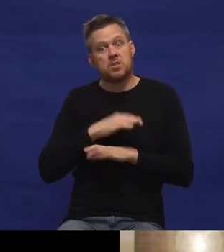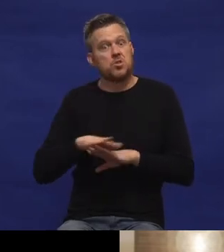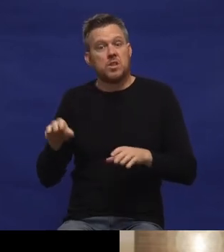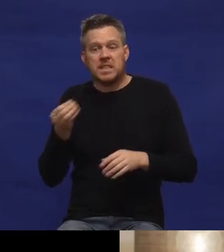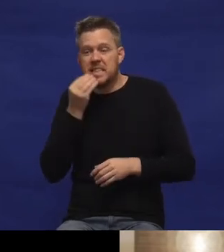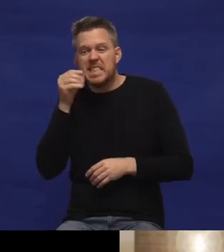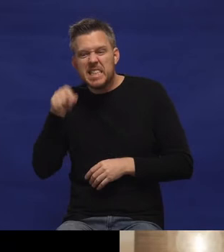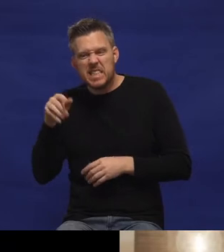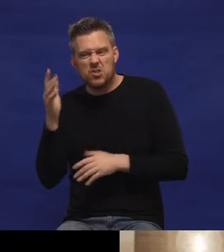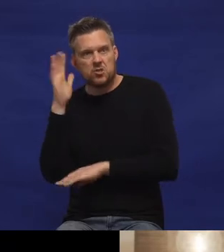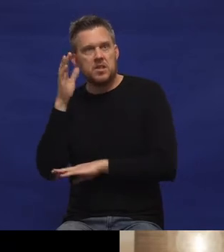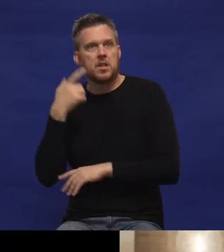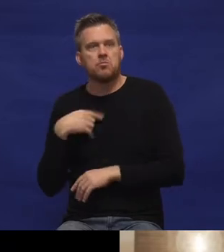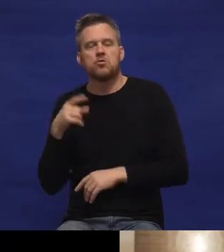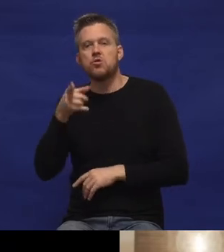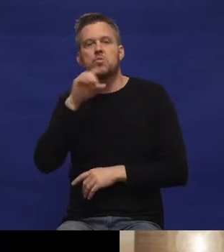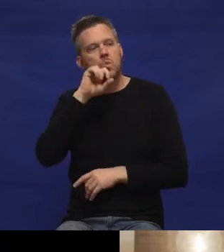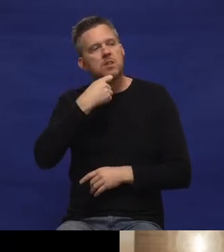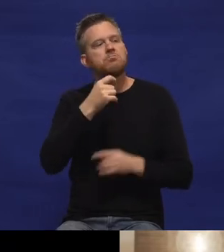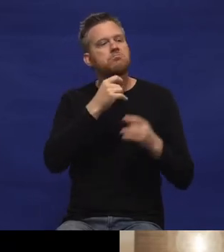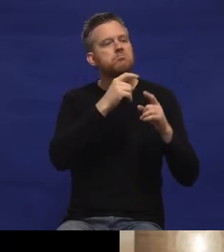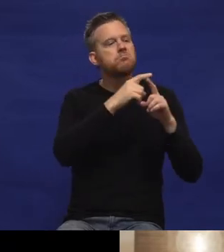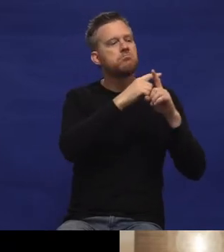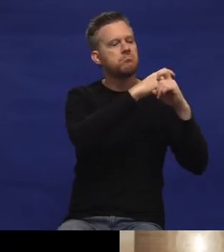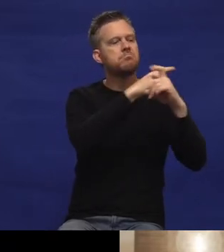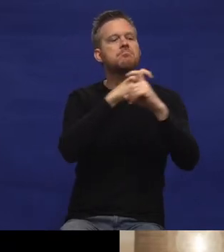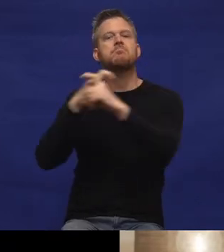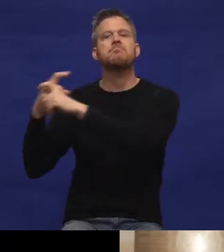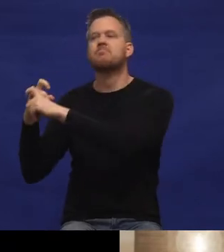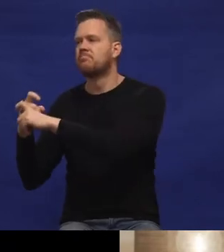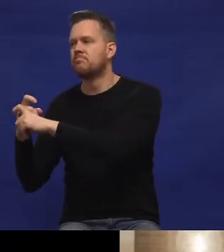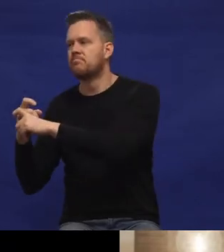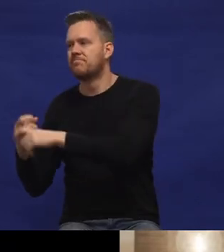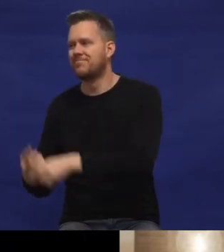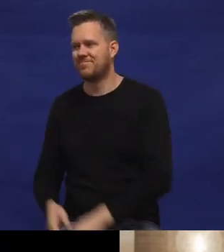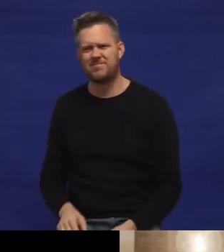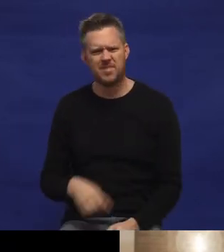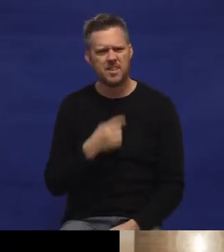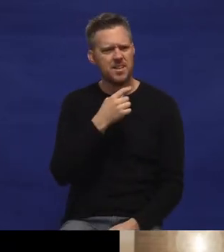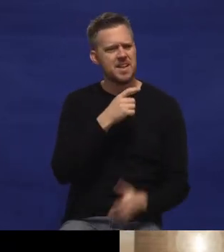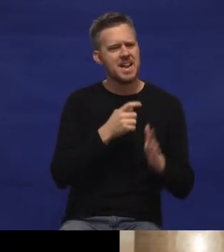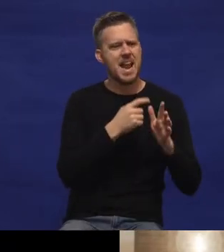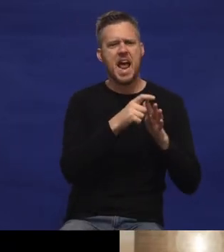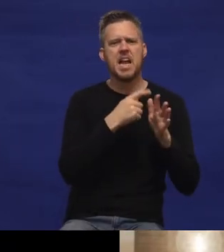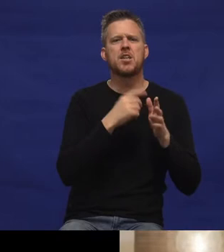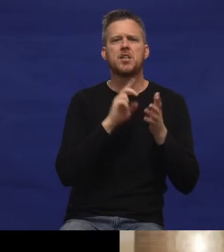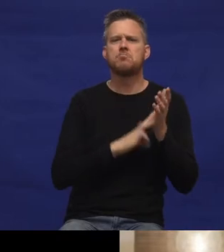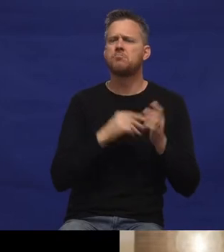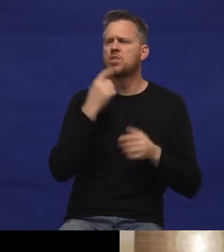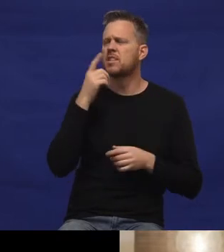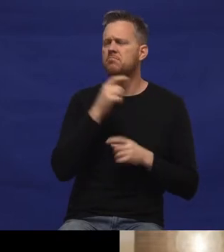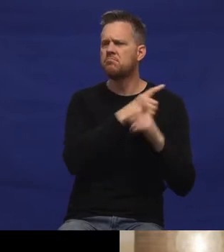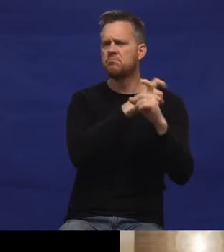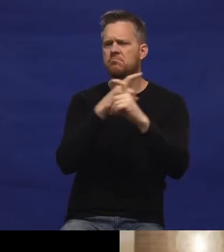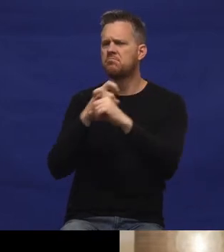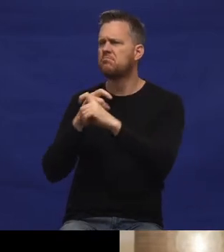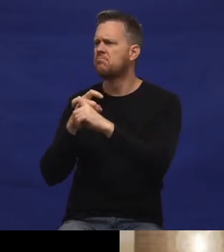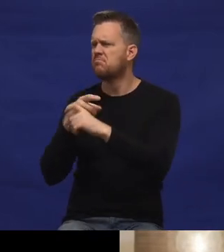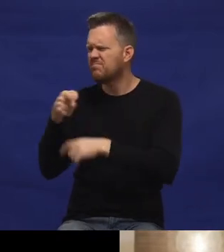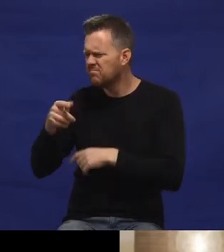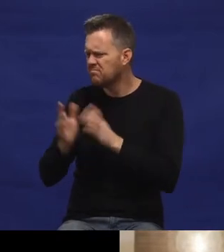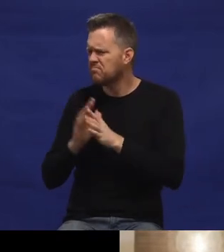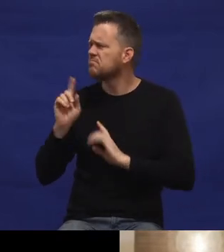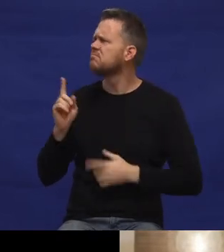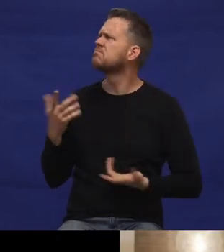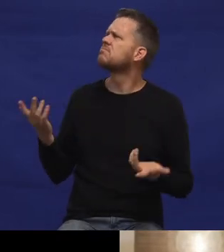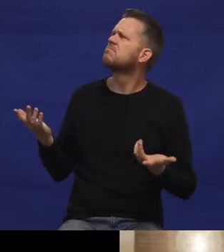this tree, for when you do, you will balaba. And Adam would have said, balaba? Like, what does that mean? Okay, sure, got it. Not really,